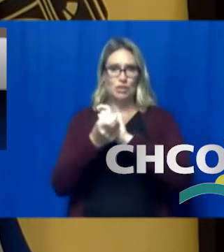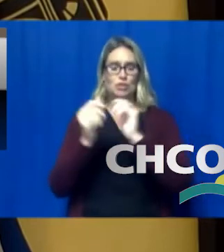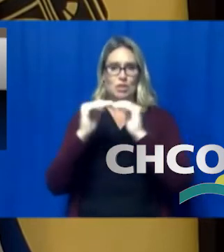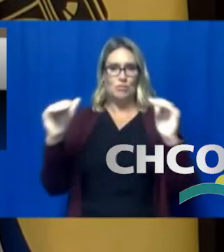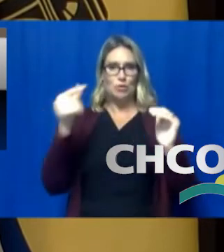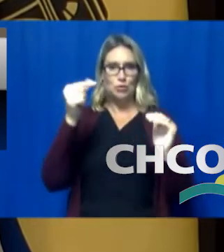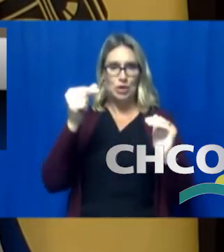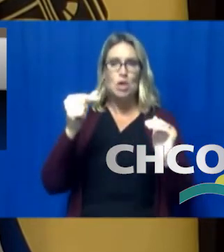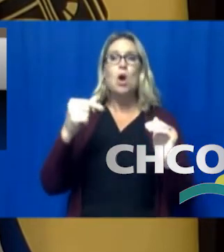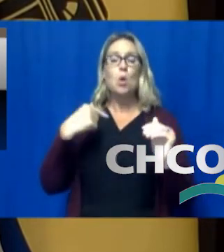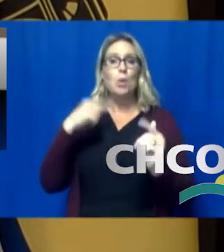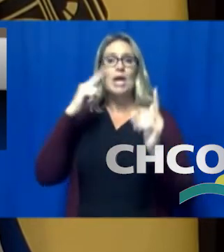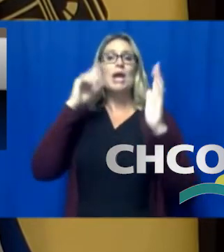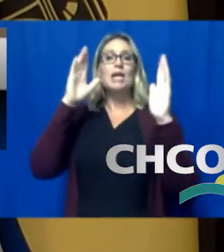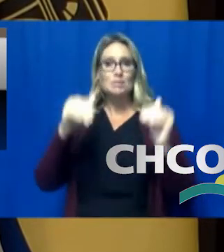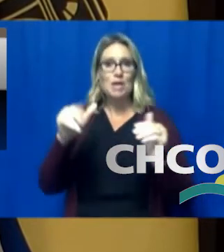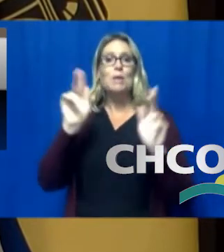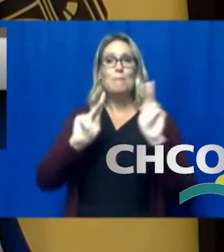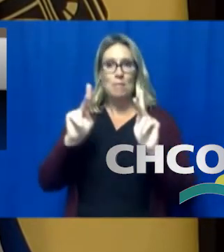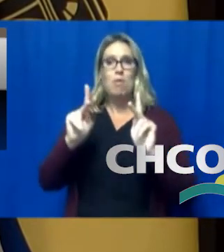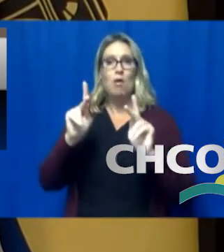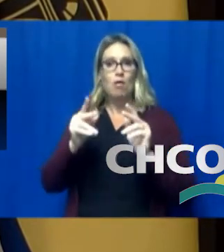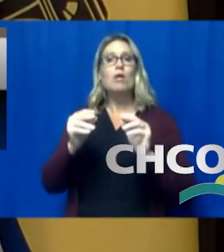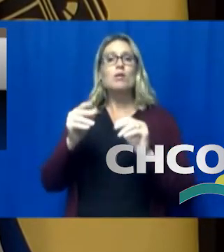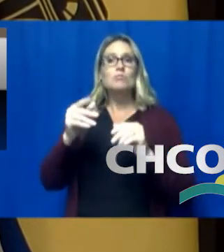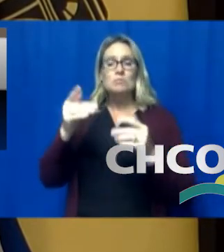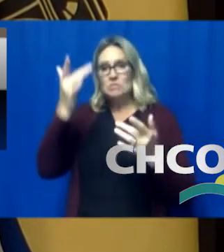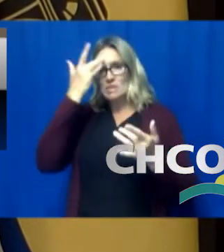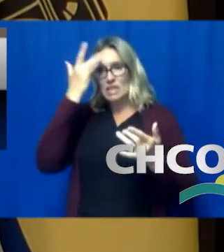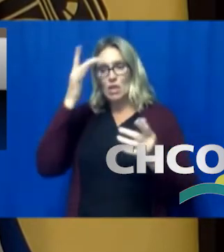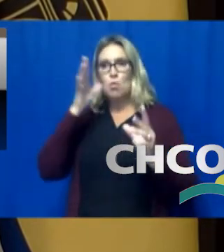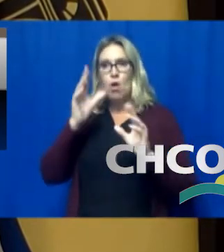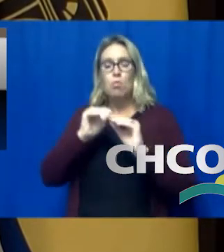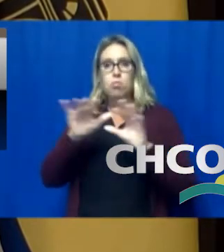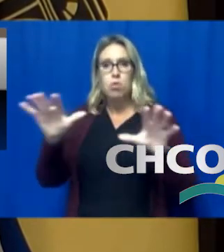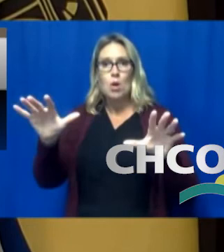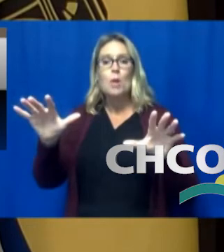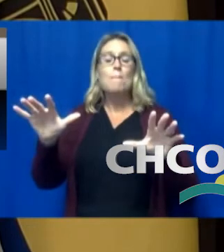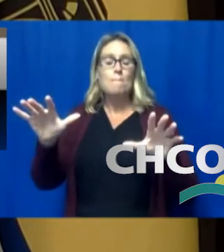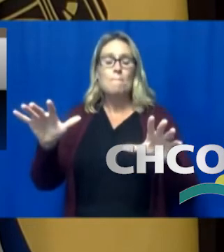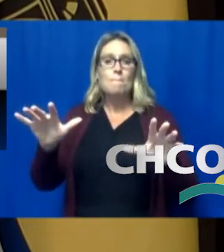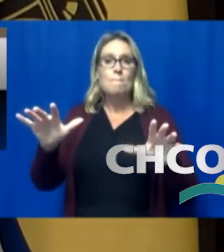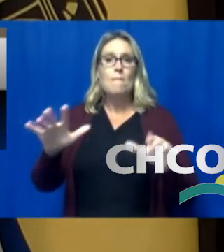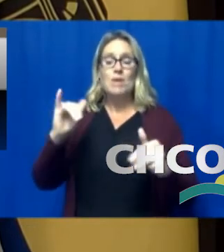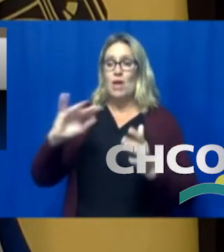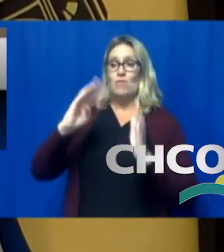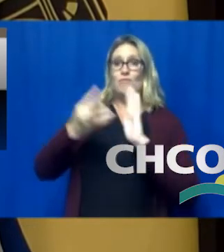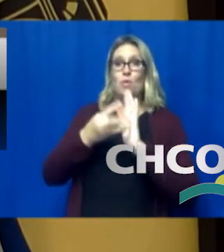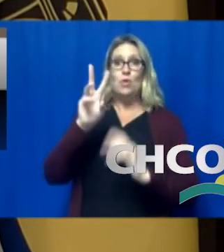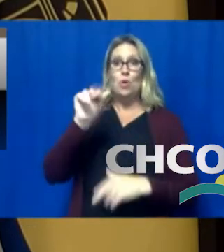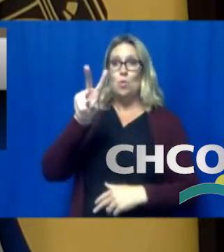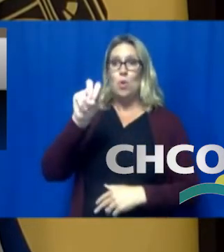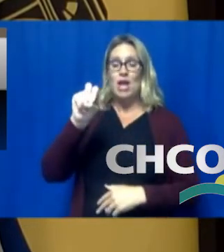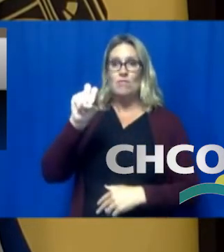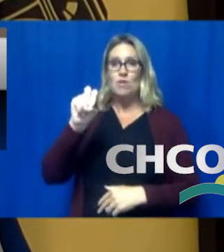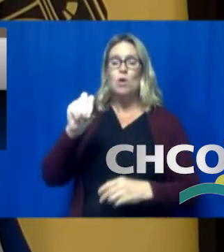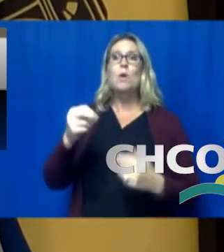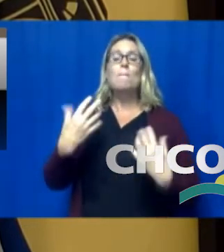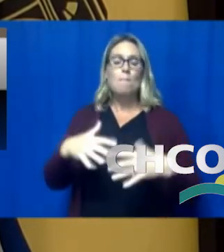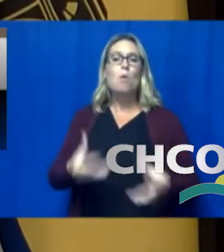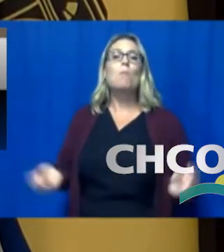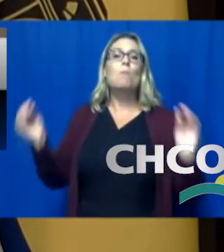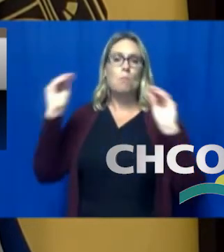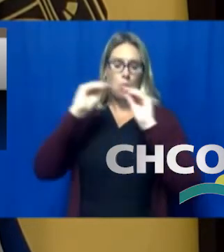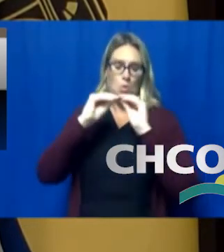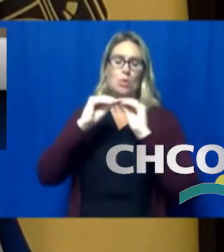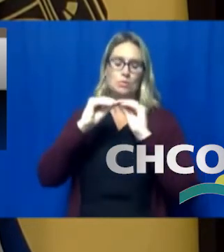in infections as people moved around the province and the country. But the pace of this fourth wave is beyond what we had anticipated. New Brunswick